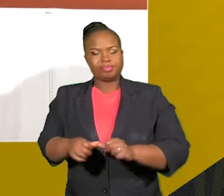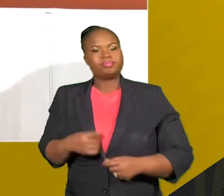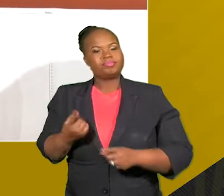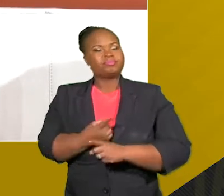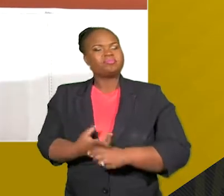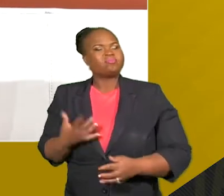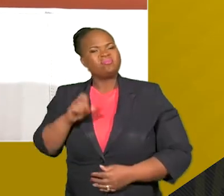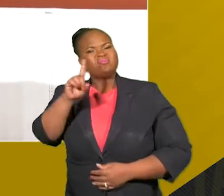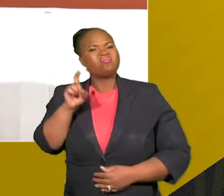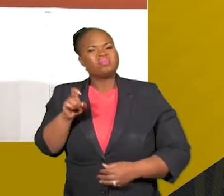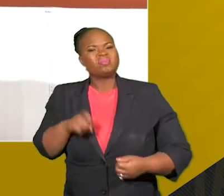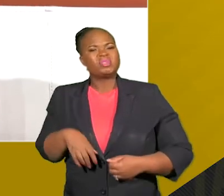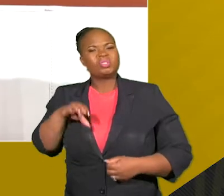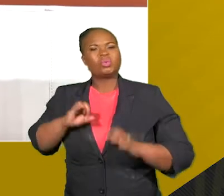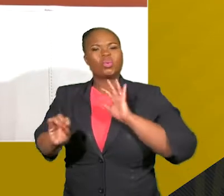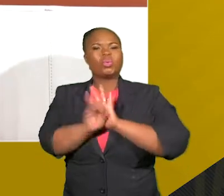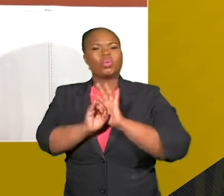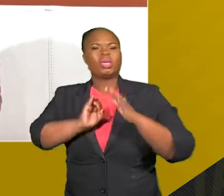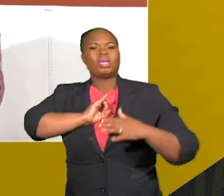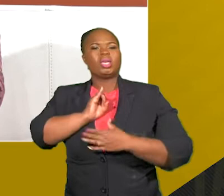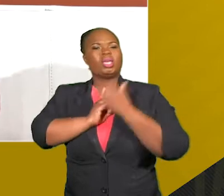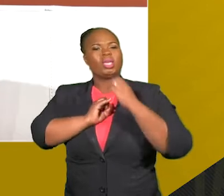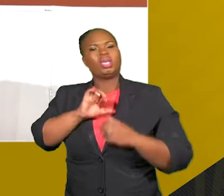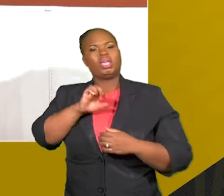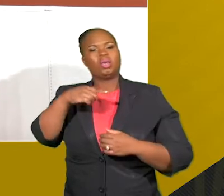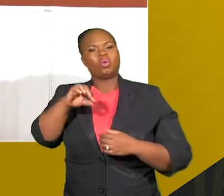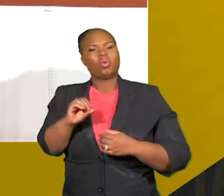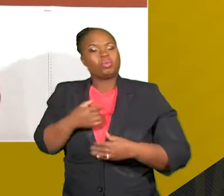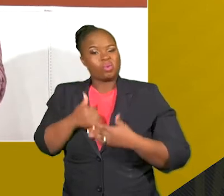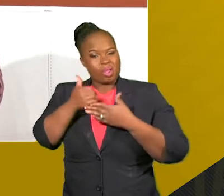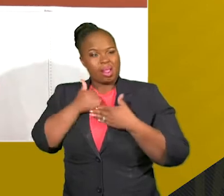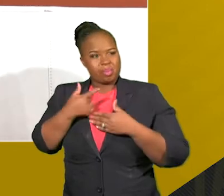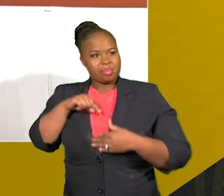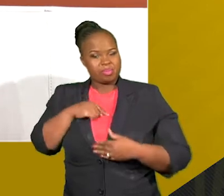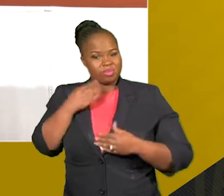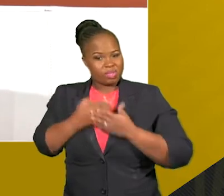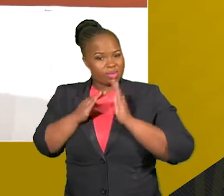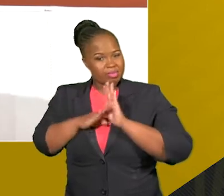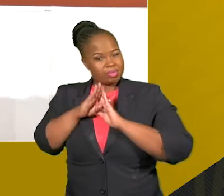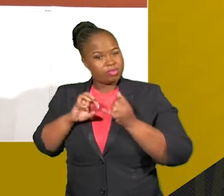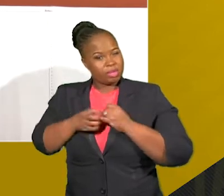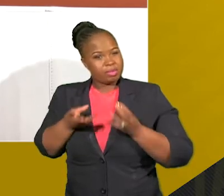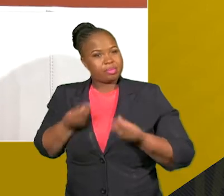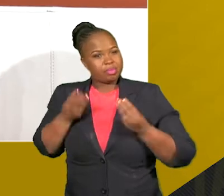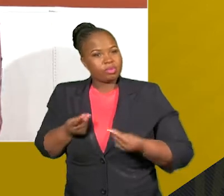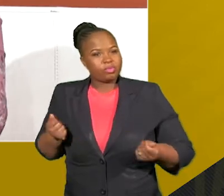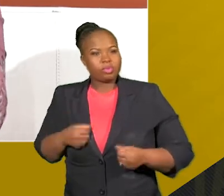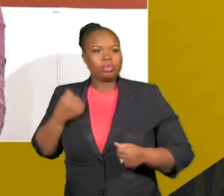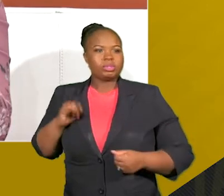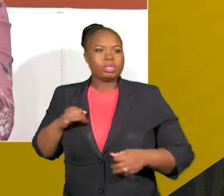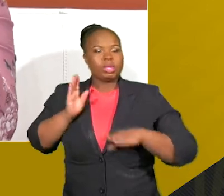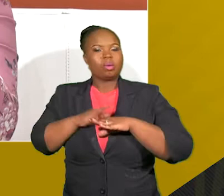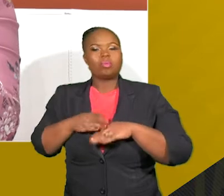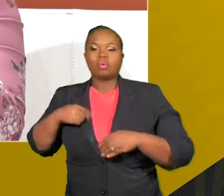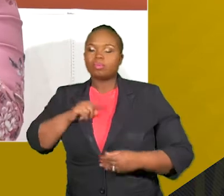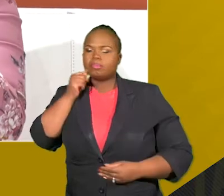going to talk about our ego. We're going to talk about our ego. We're going to talk about our solutions. Or are we still going to, as